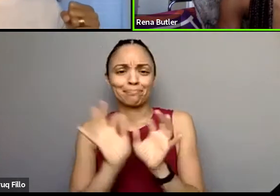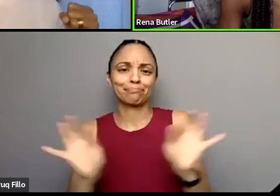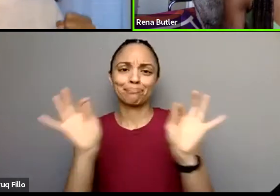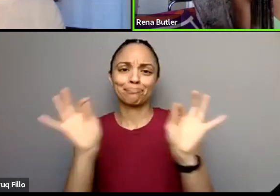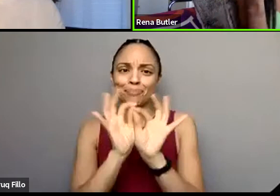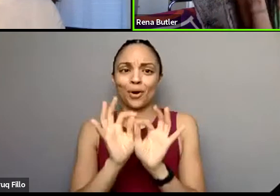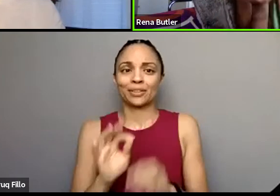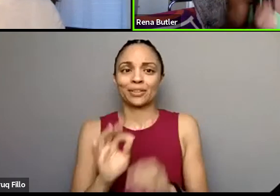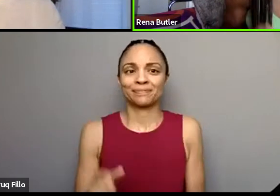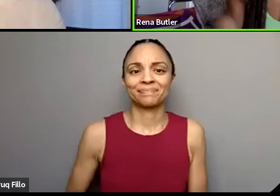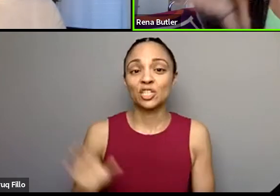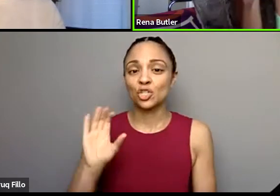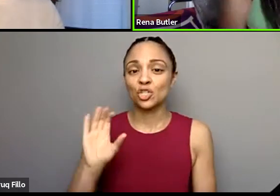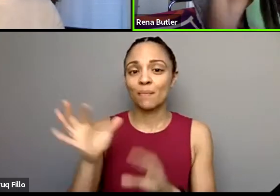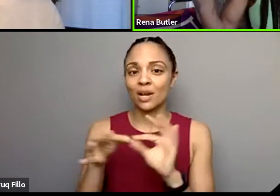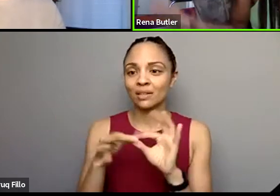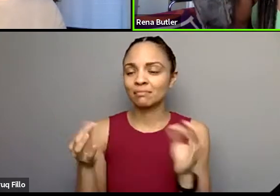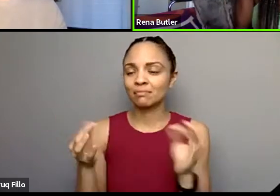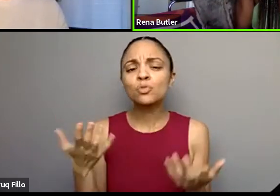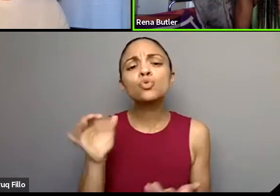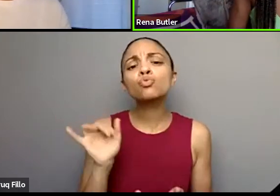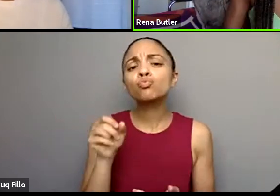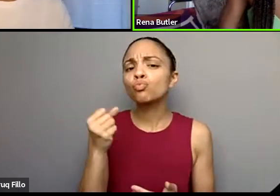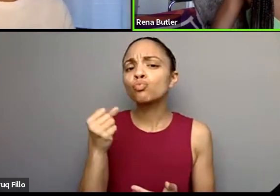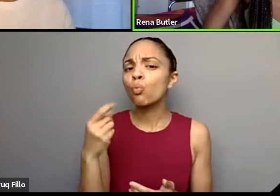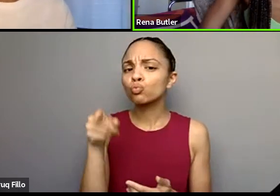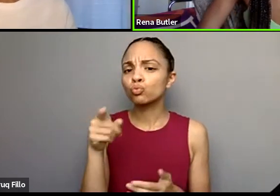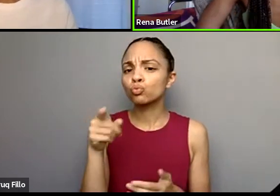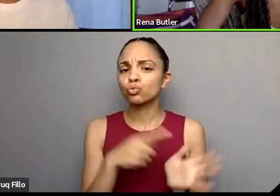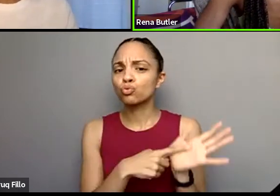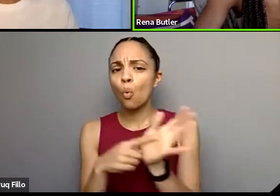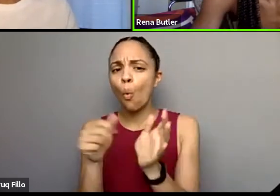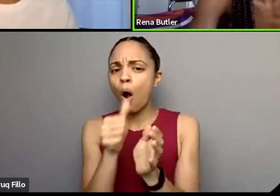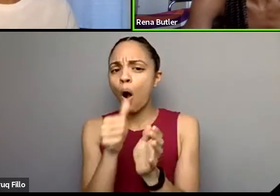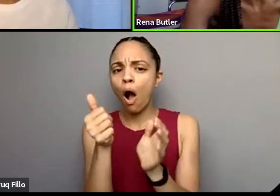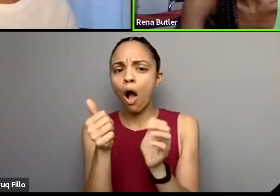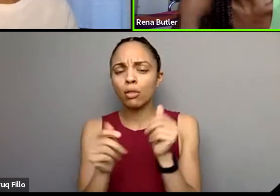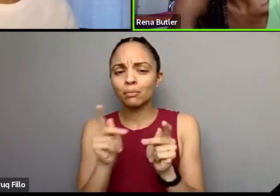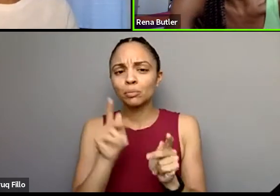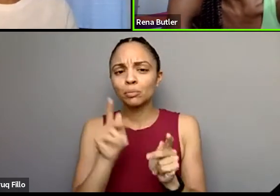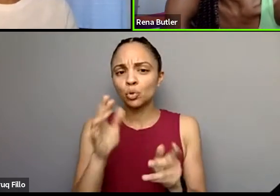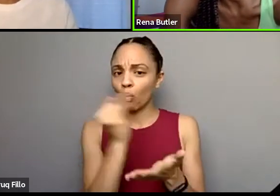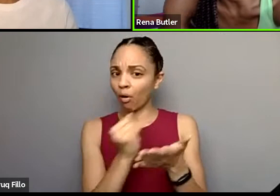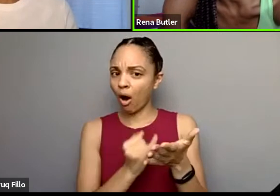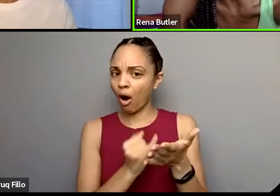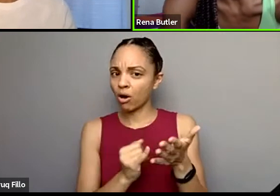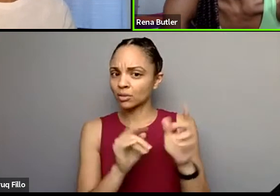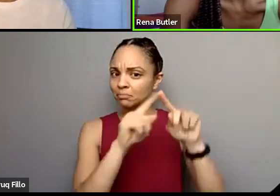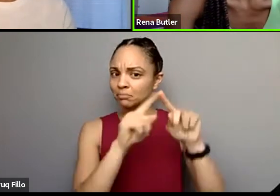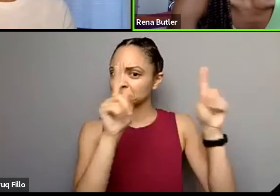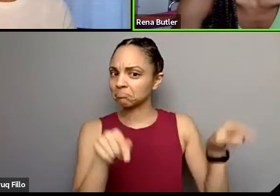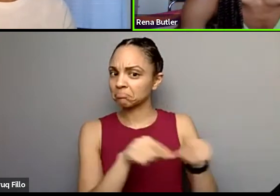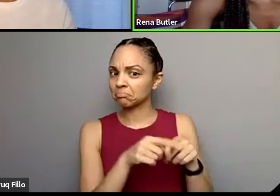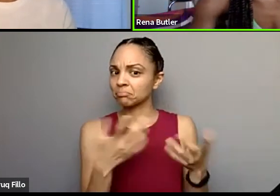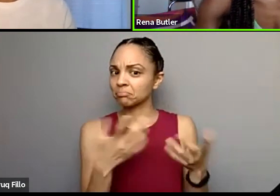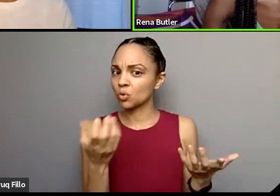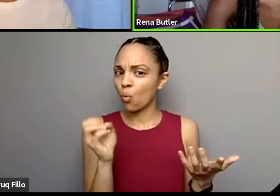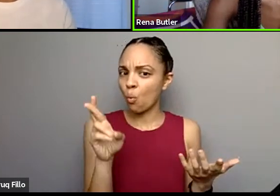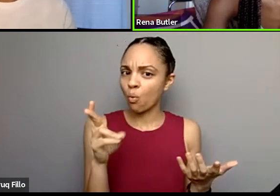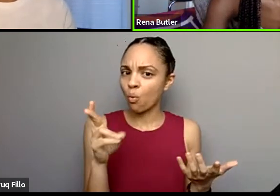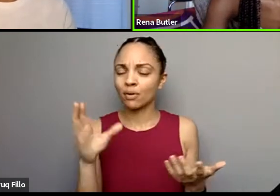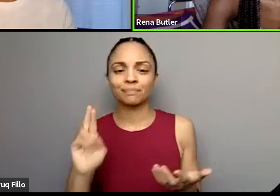it. They're like, oh my God. And then we see da da da da. Yeah, because it's been a new marking for me. And I